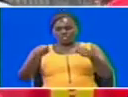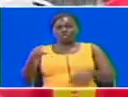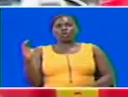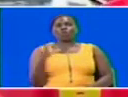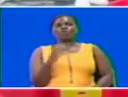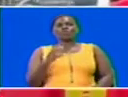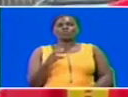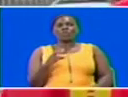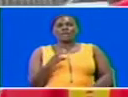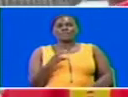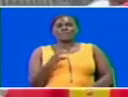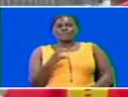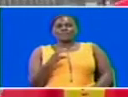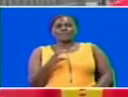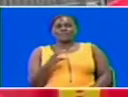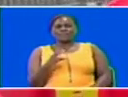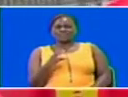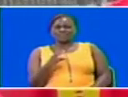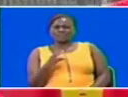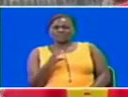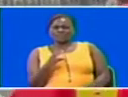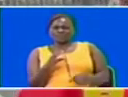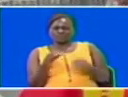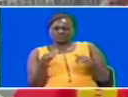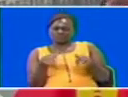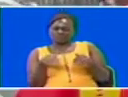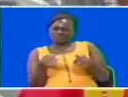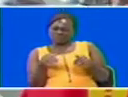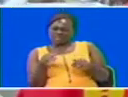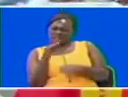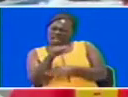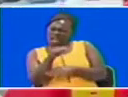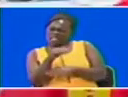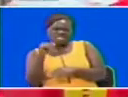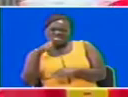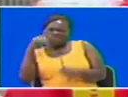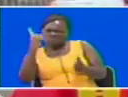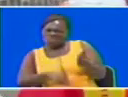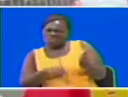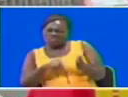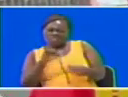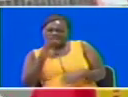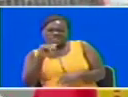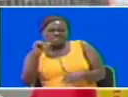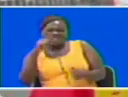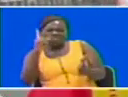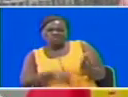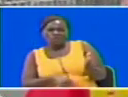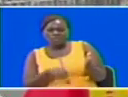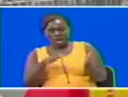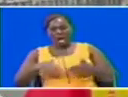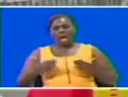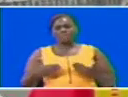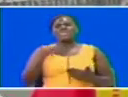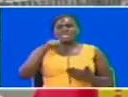very, they are aloof, indifferent. They kept asking, what is new? And we had to insist, this is really